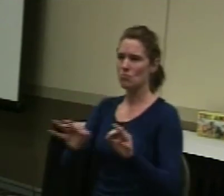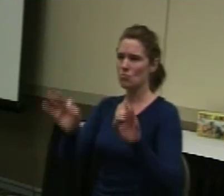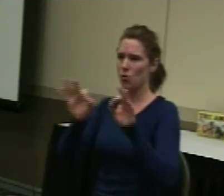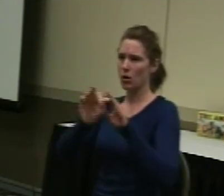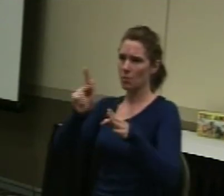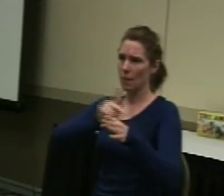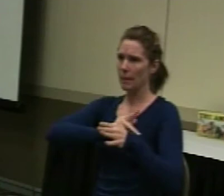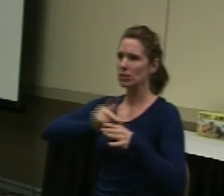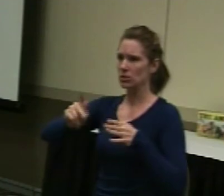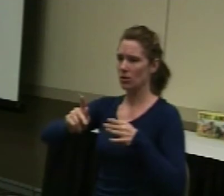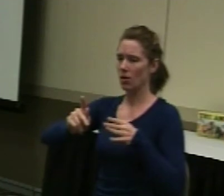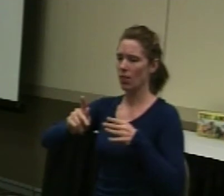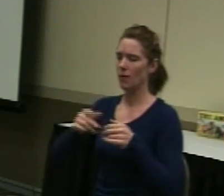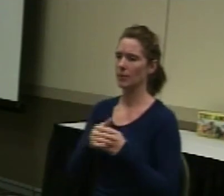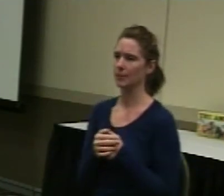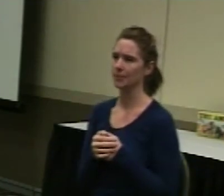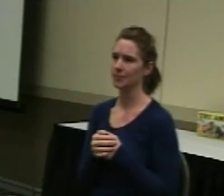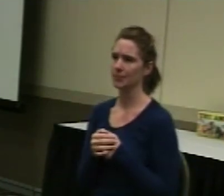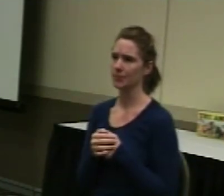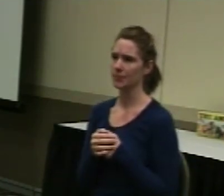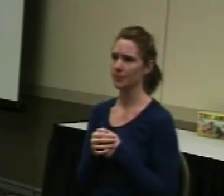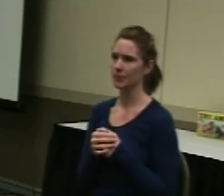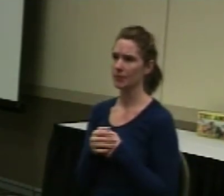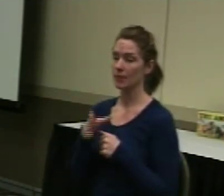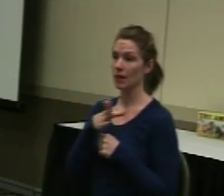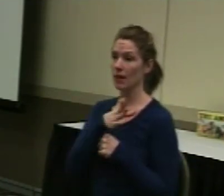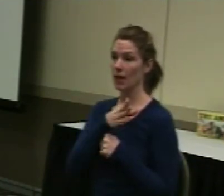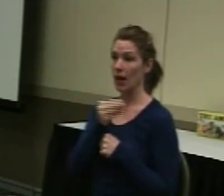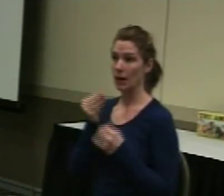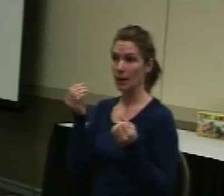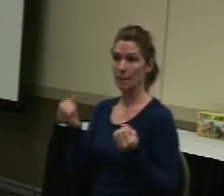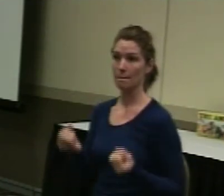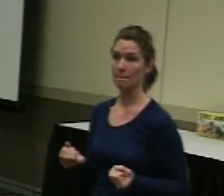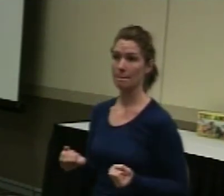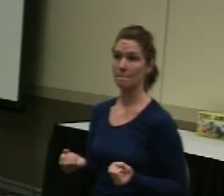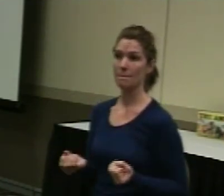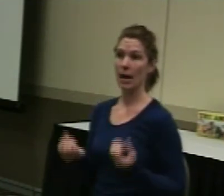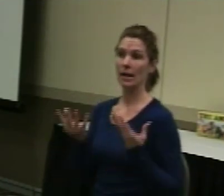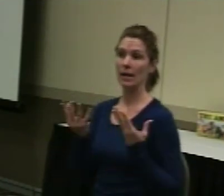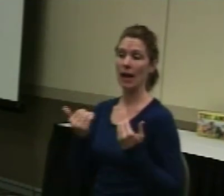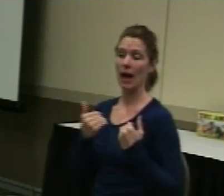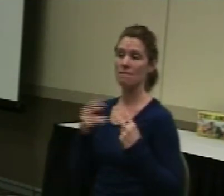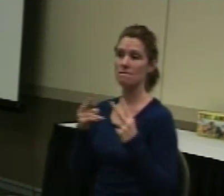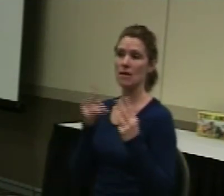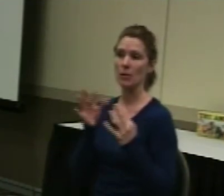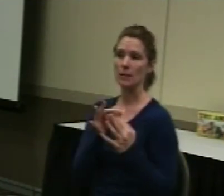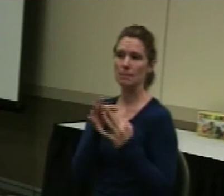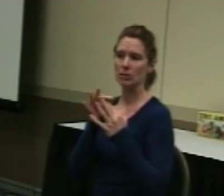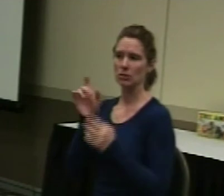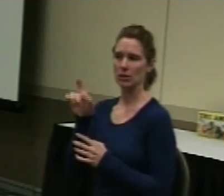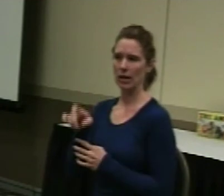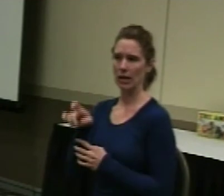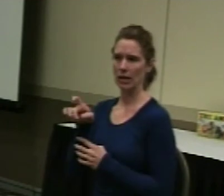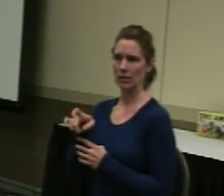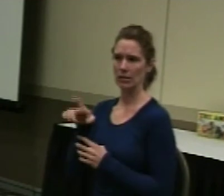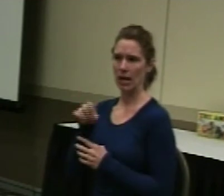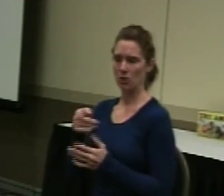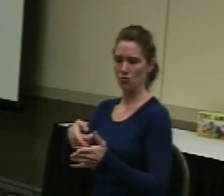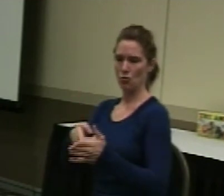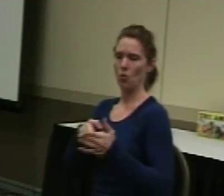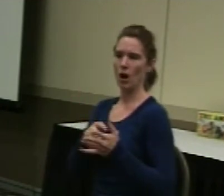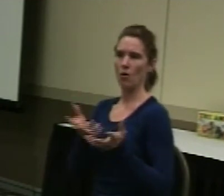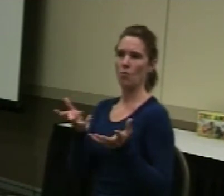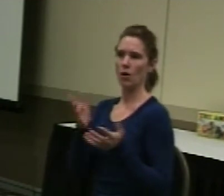professional endeavors. And many of them have very special needs and they